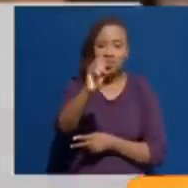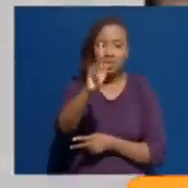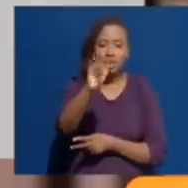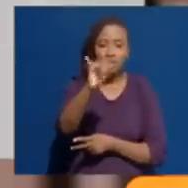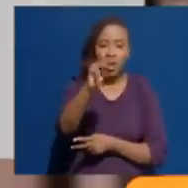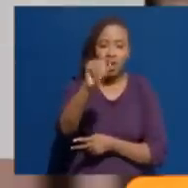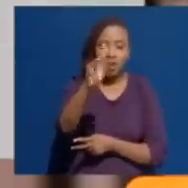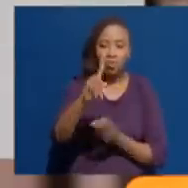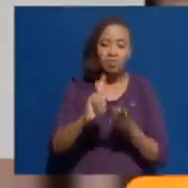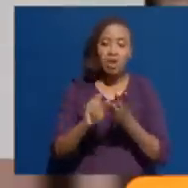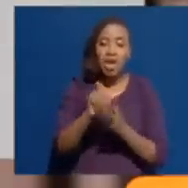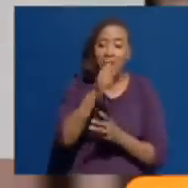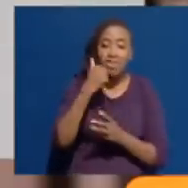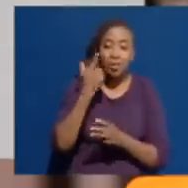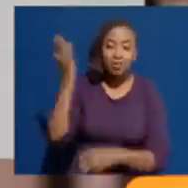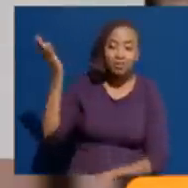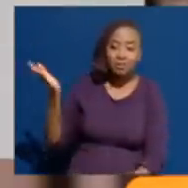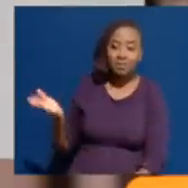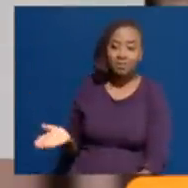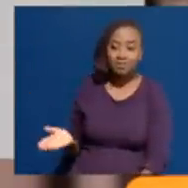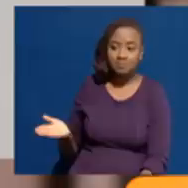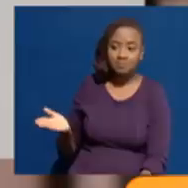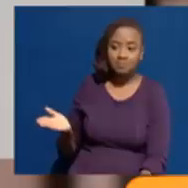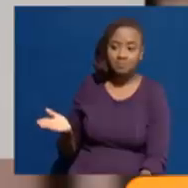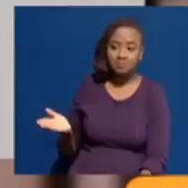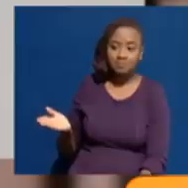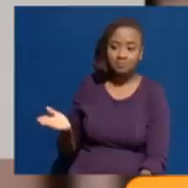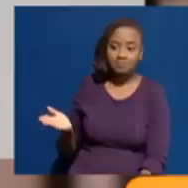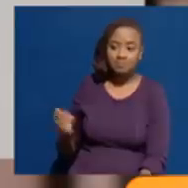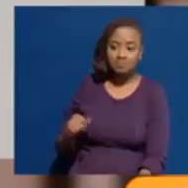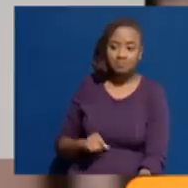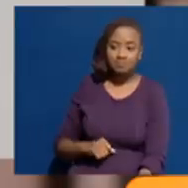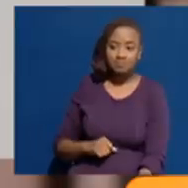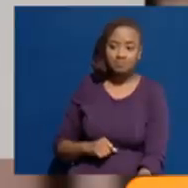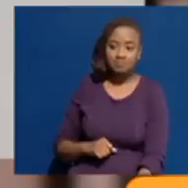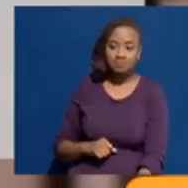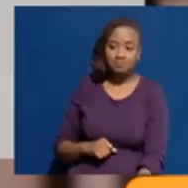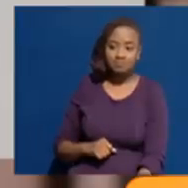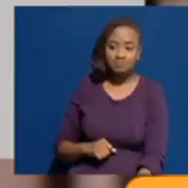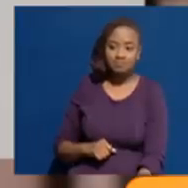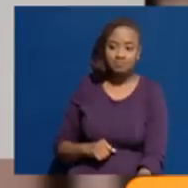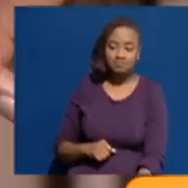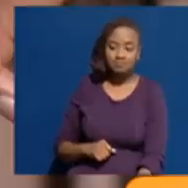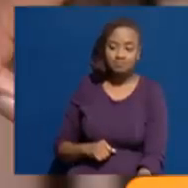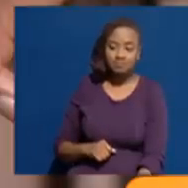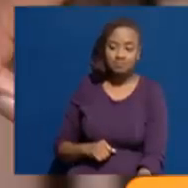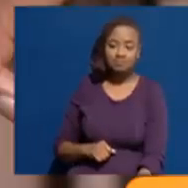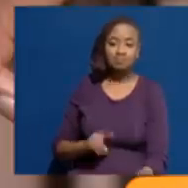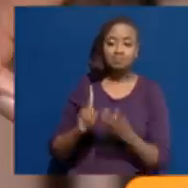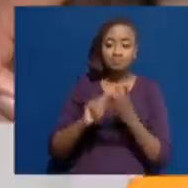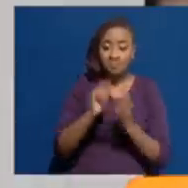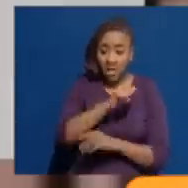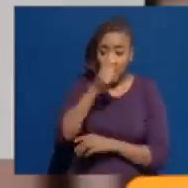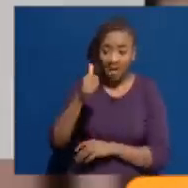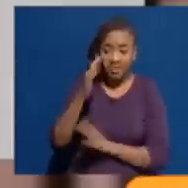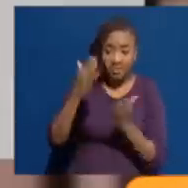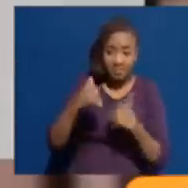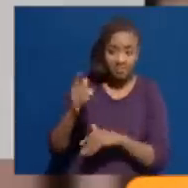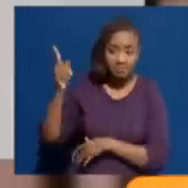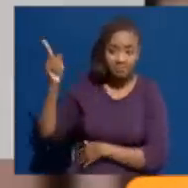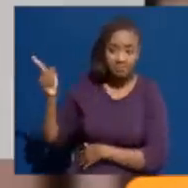include Moses Otieno, Peter Aura, Peter Kasinya, Brian Waweru, Noah Ouma, John